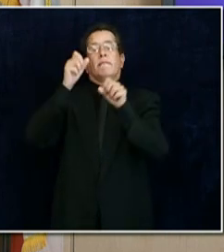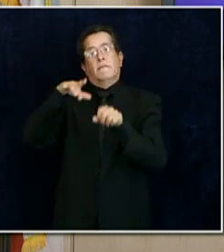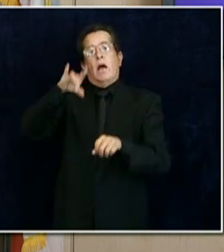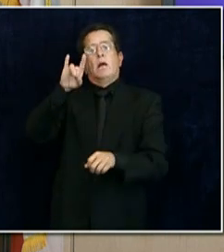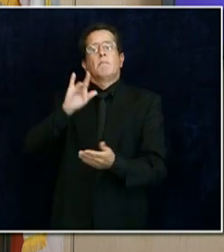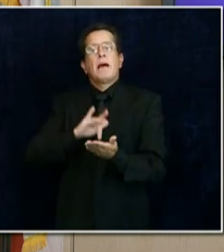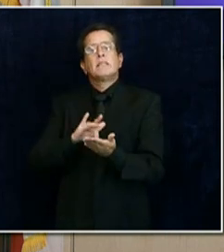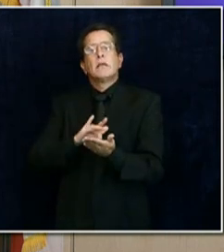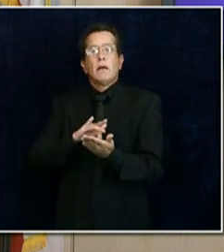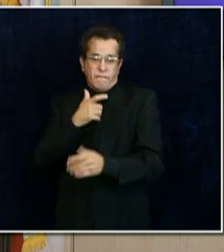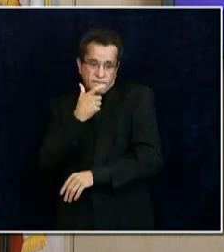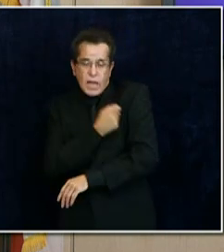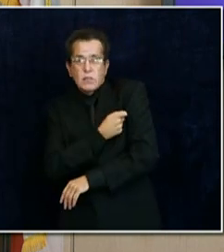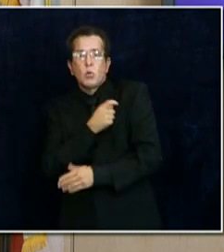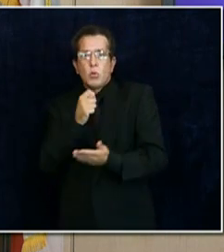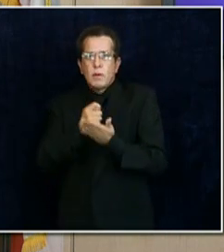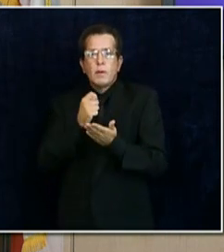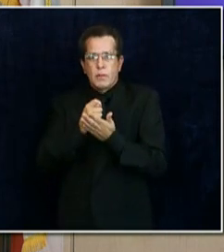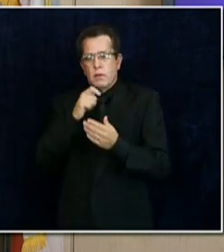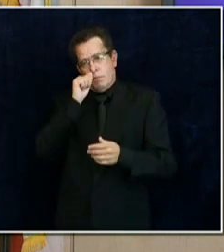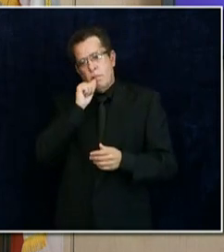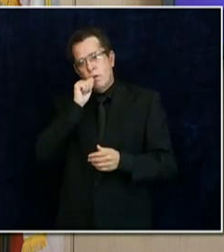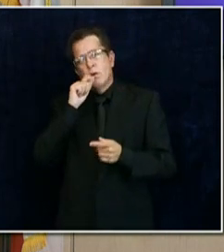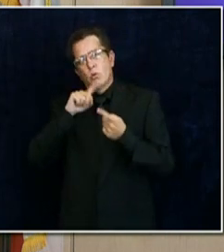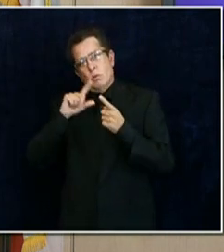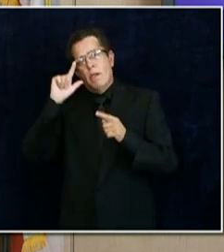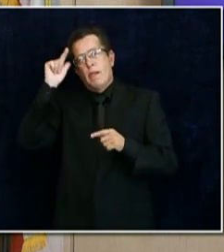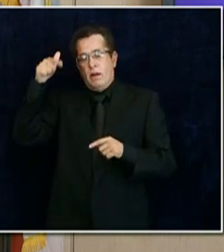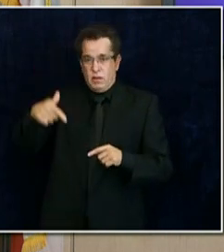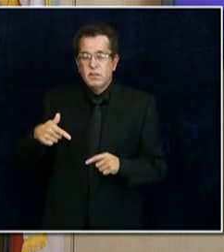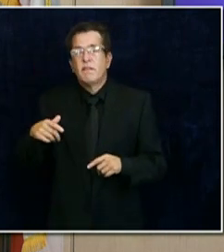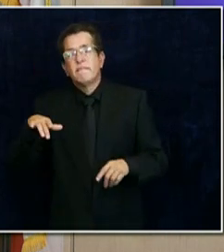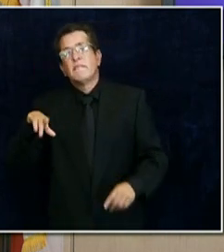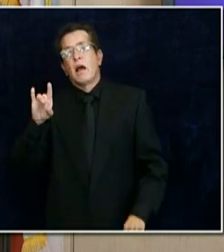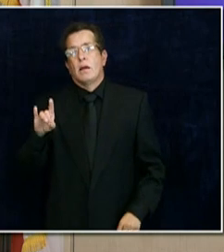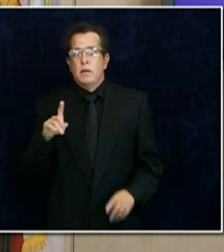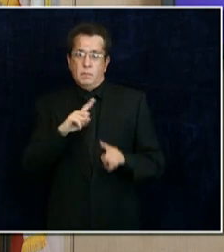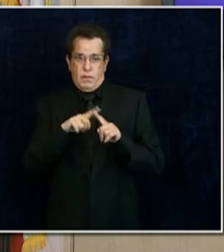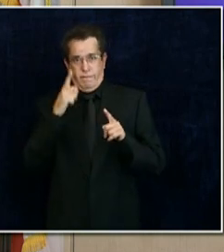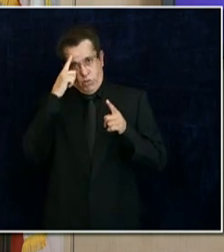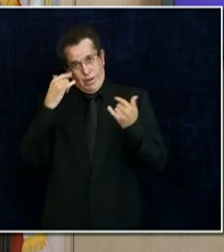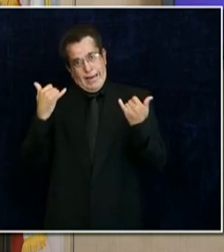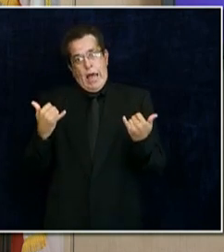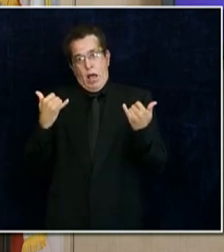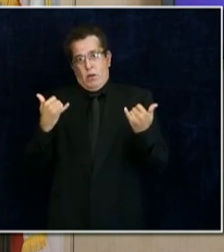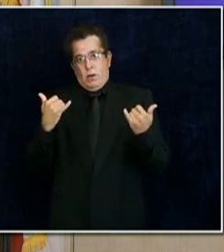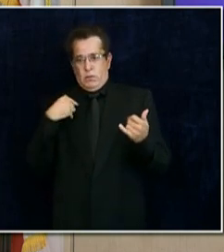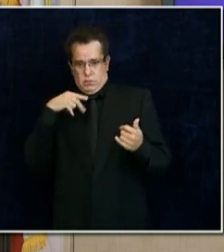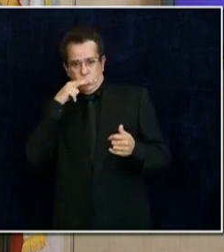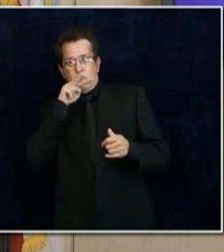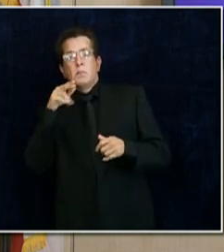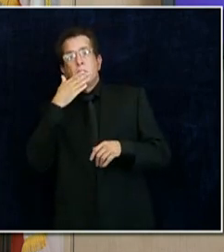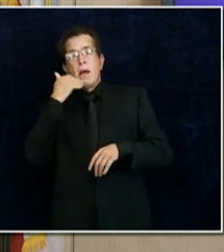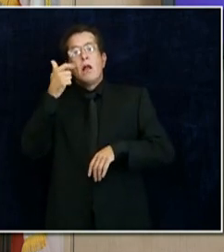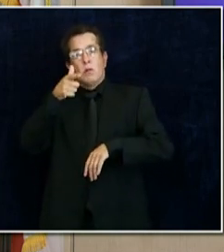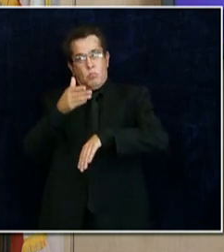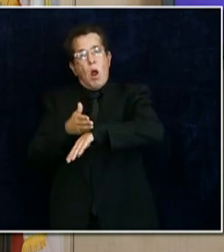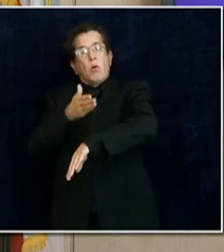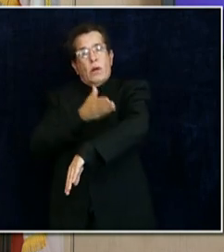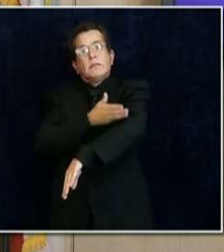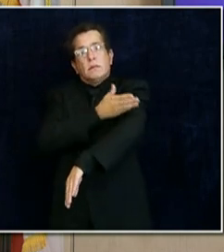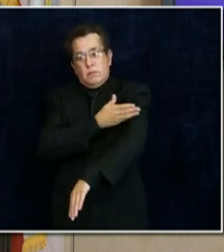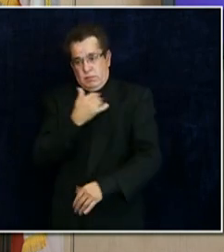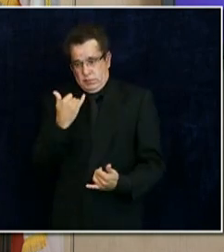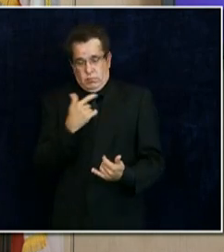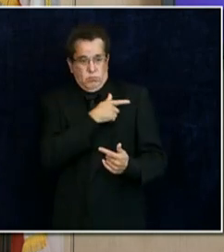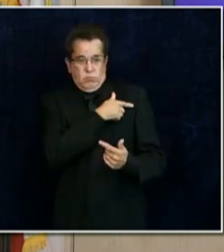treatment or some both with as much of our society up and running as possible. And so we should feel good about the progress that we've made in the